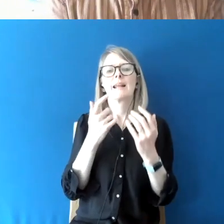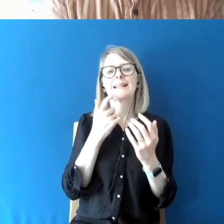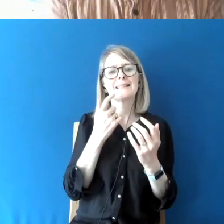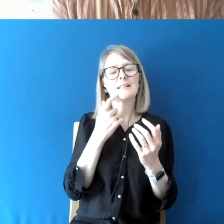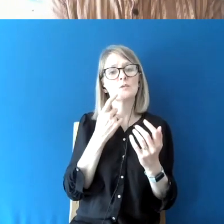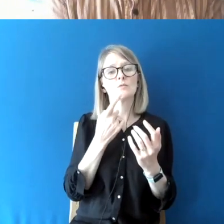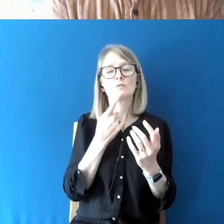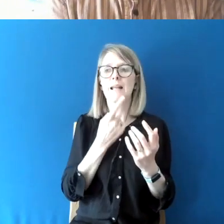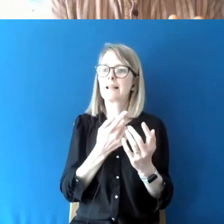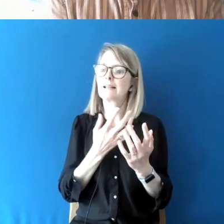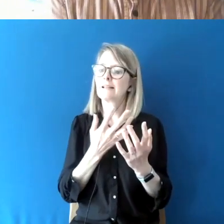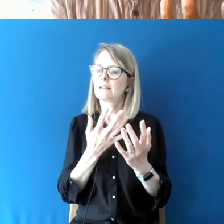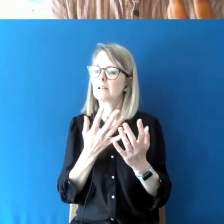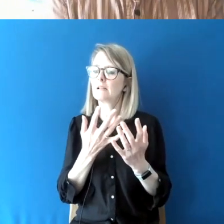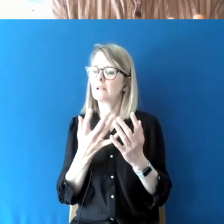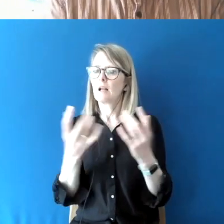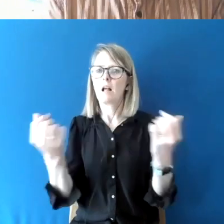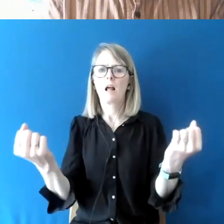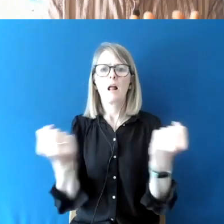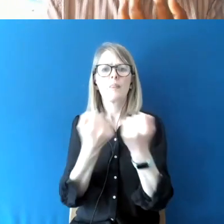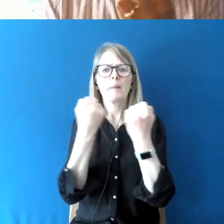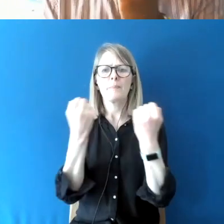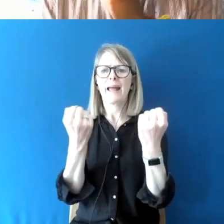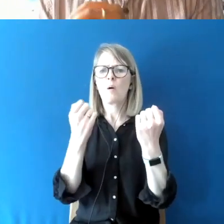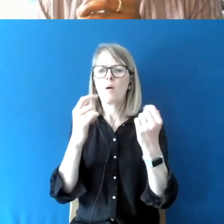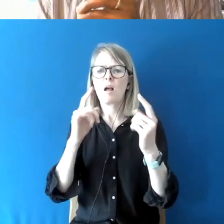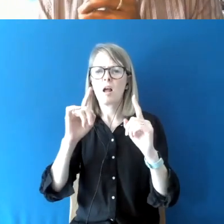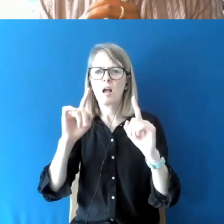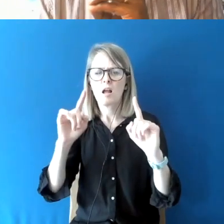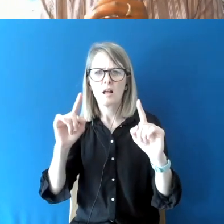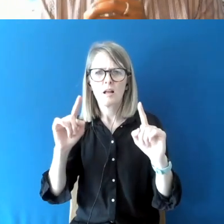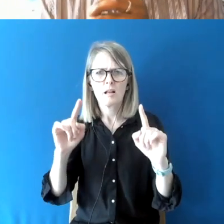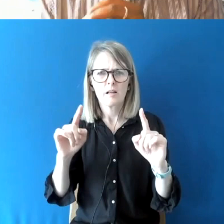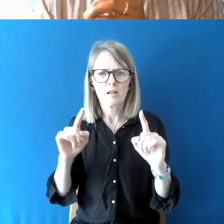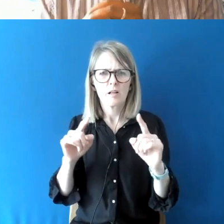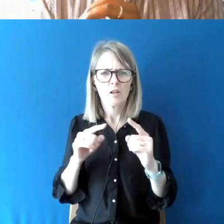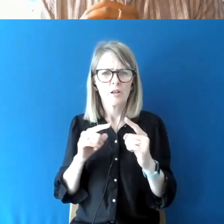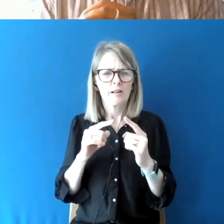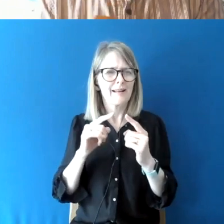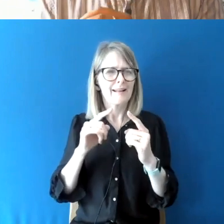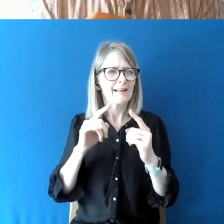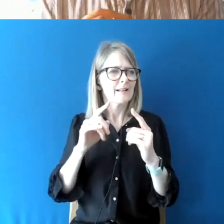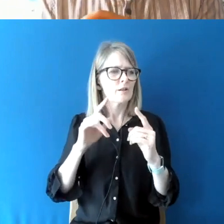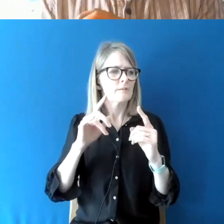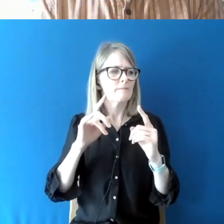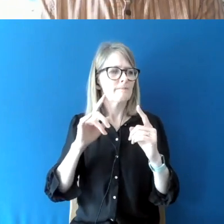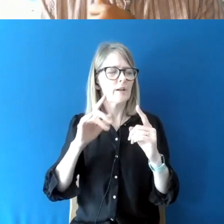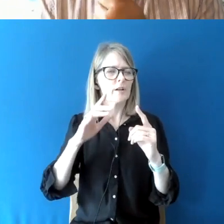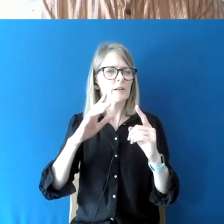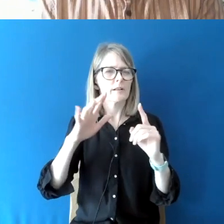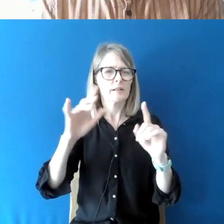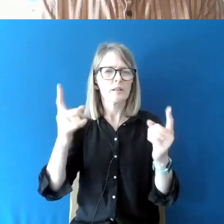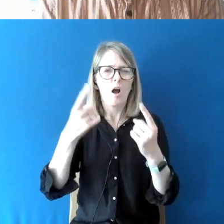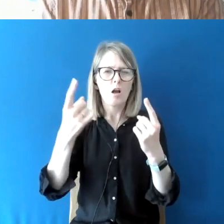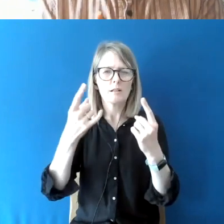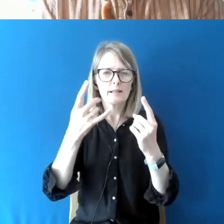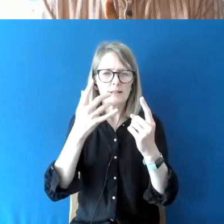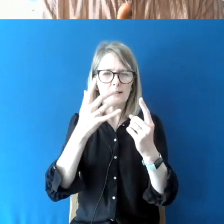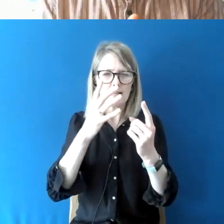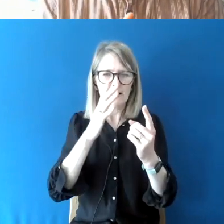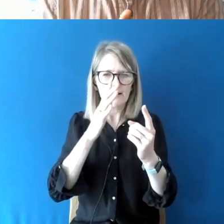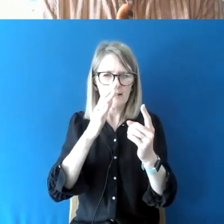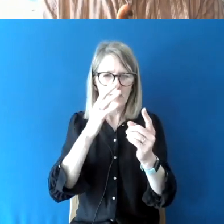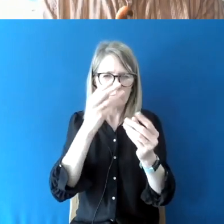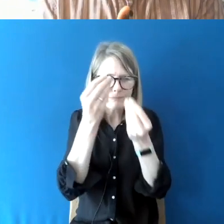often not able to be pinned down, but something that needs to be really recognized how dynamic it is and